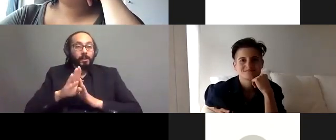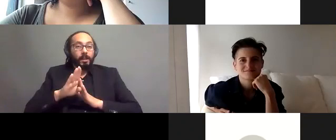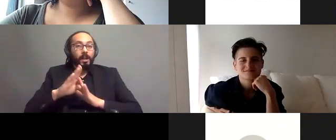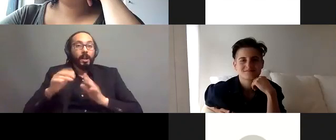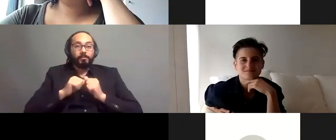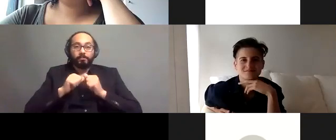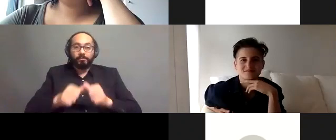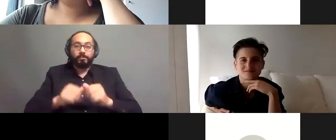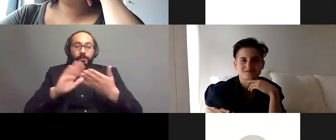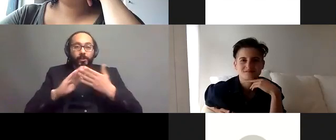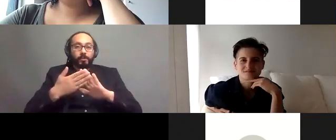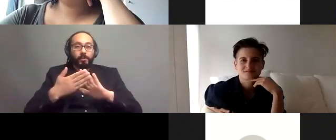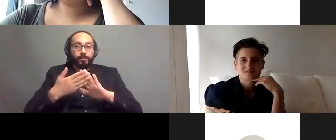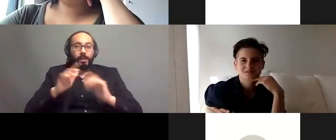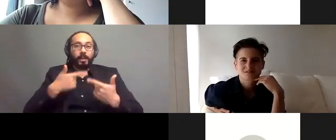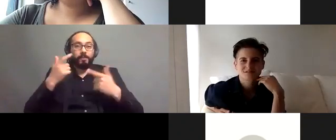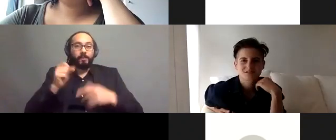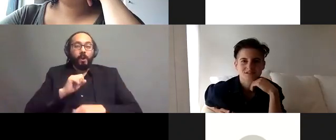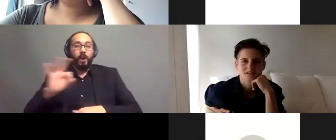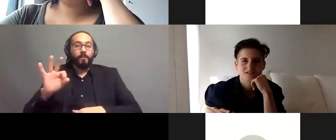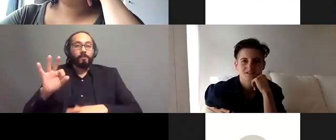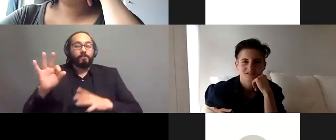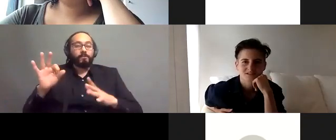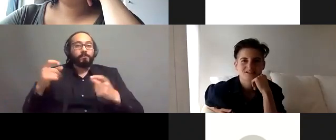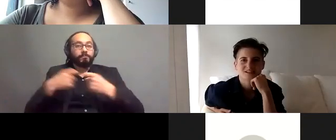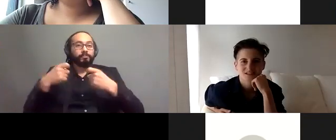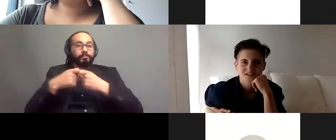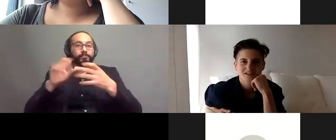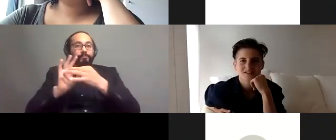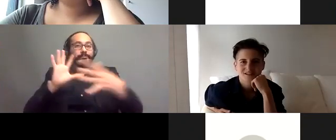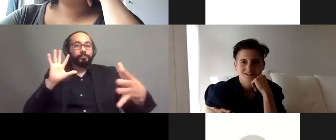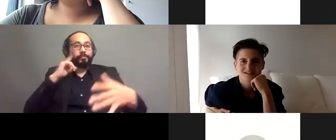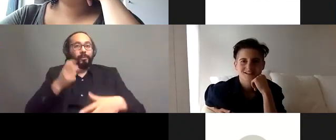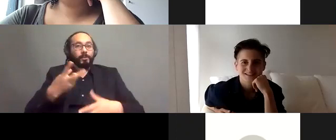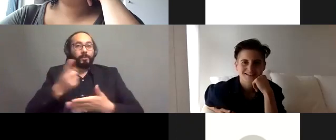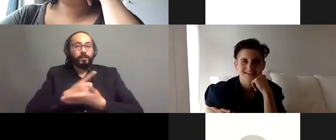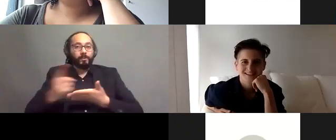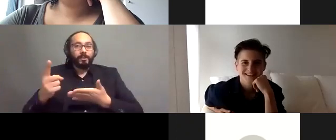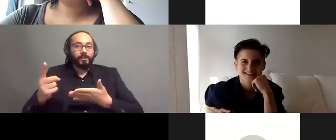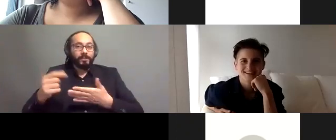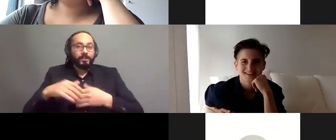And I lived off grid for 12 weeks until we got hit by a tornado.